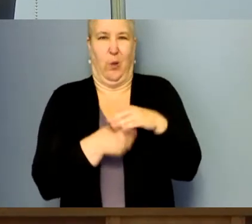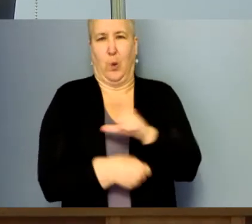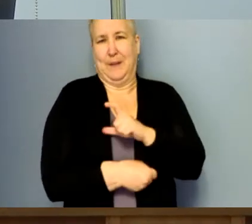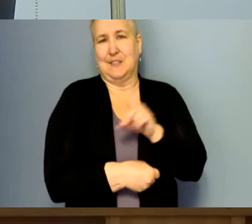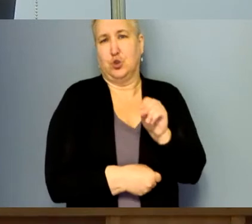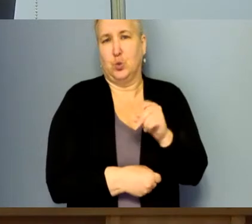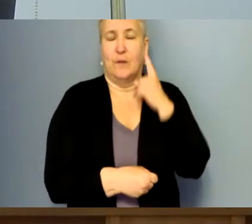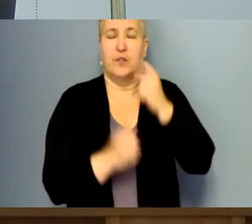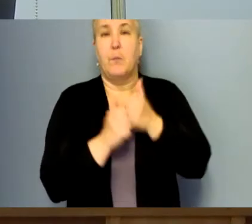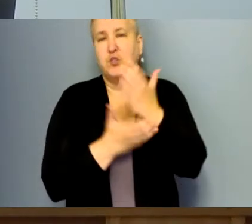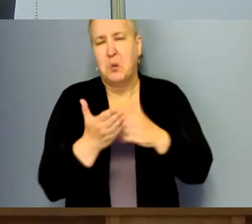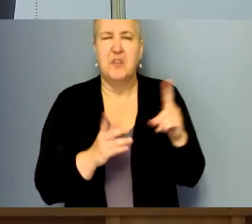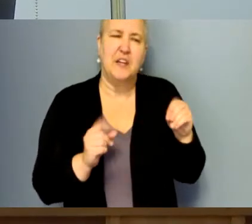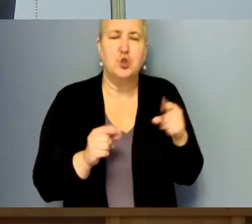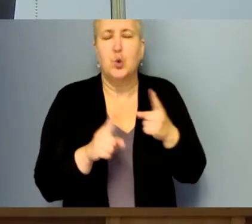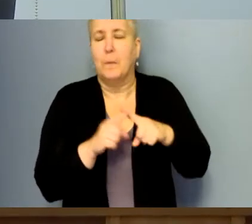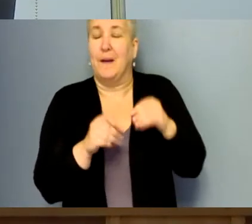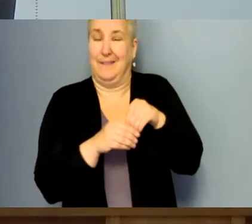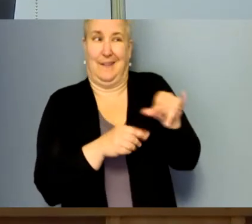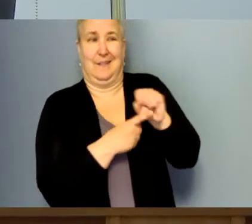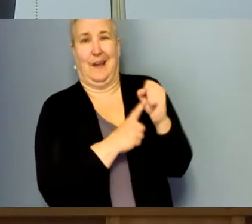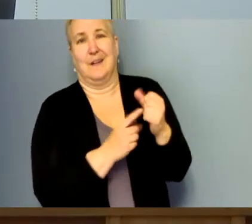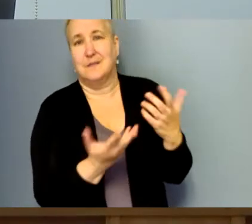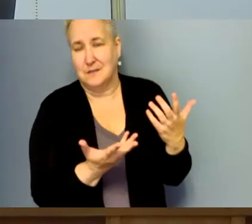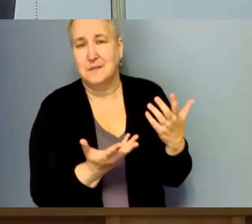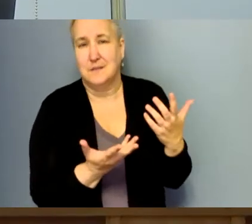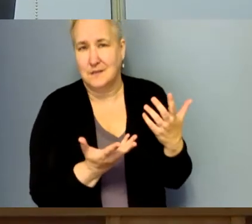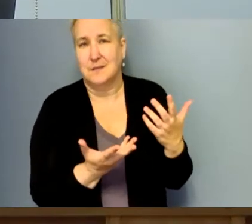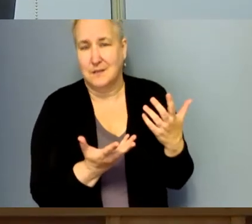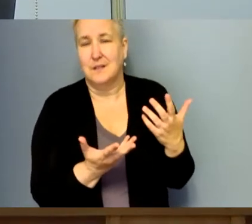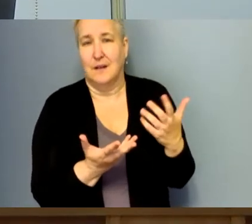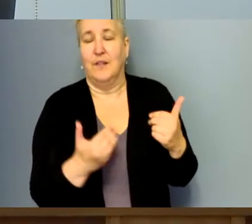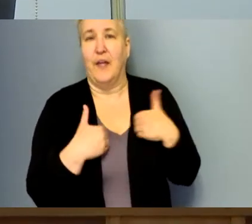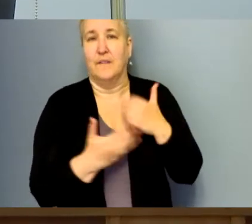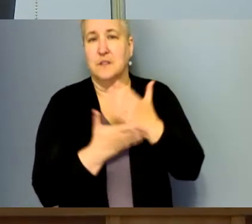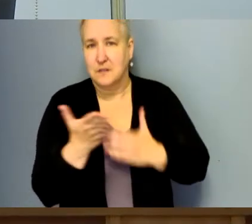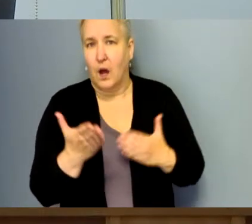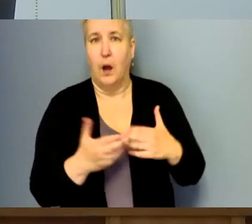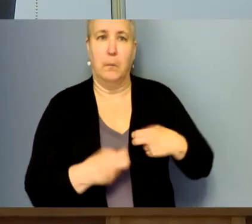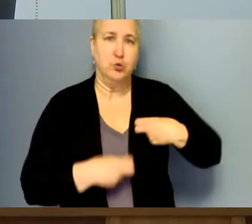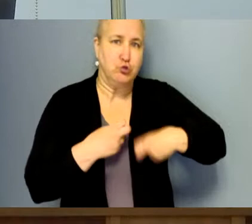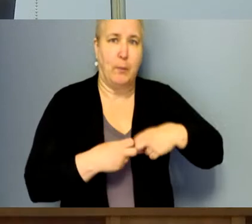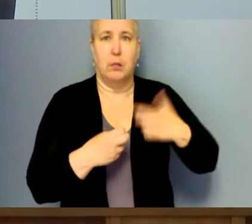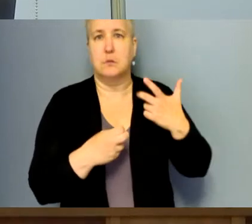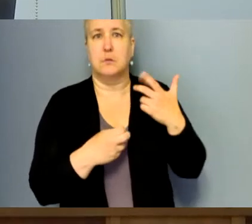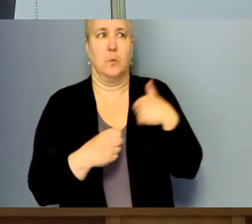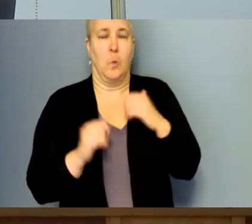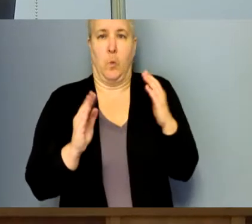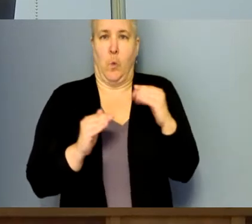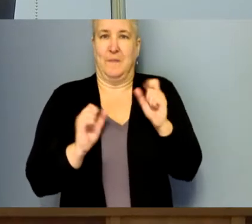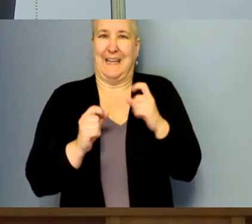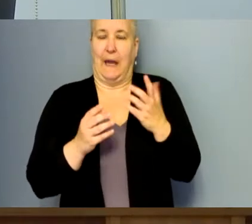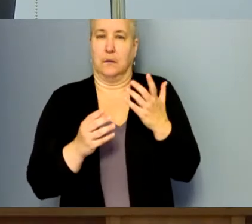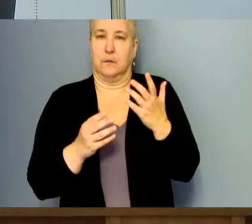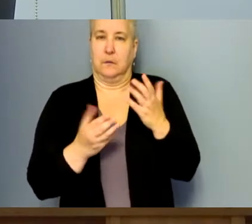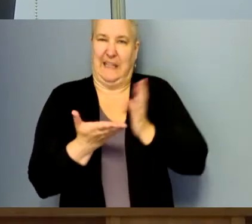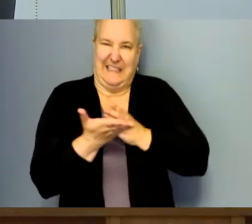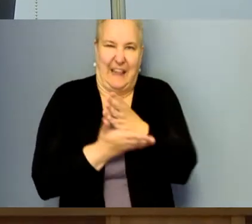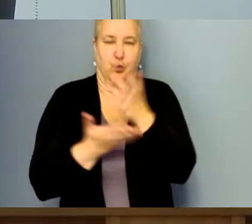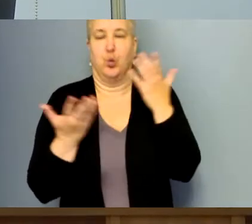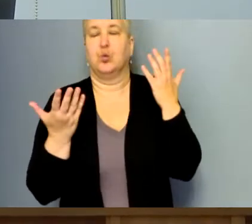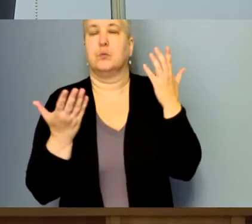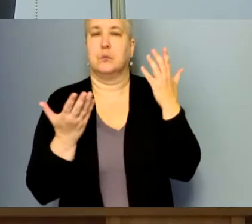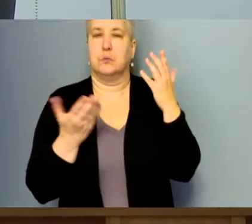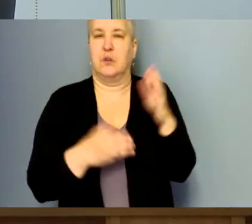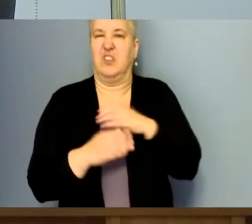do, and for the most part they do. But in this case, they have some troubles that we're hoping that they can get through the commission,